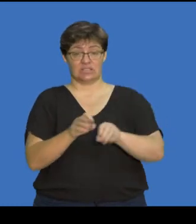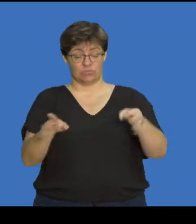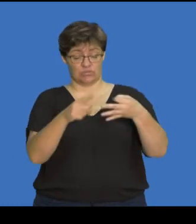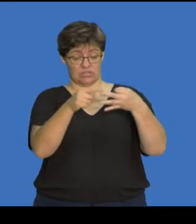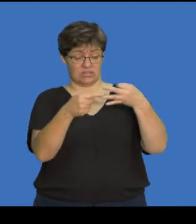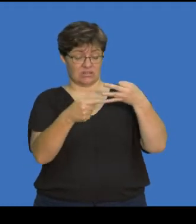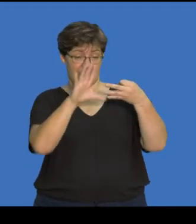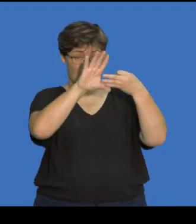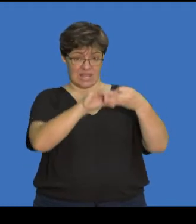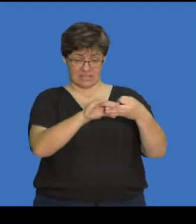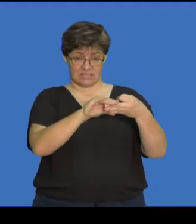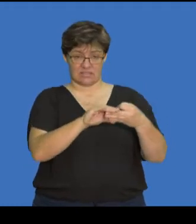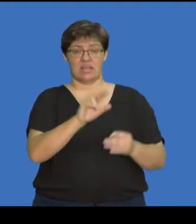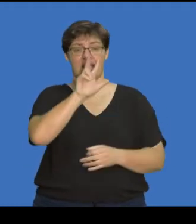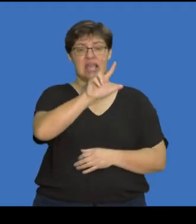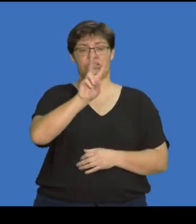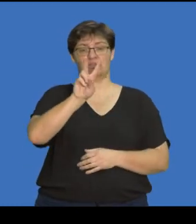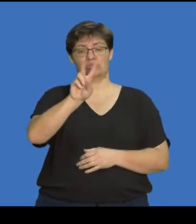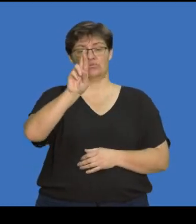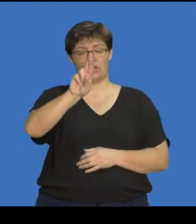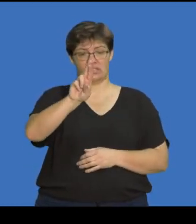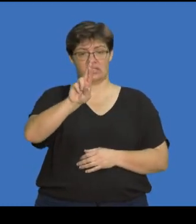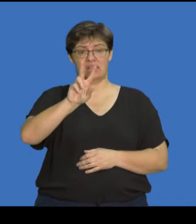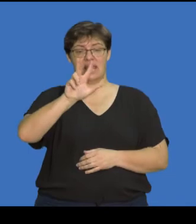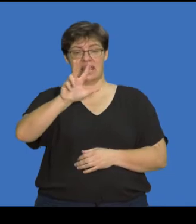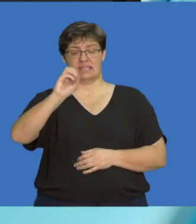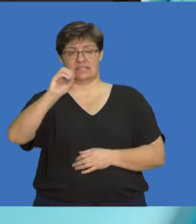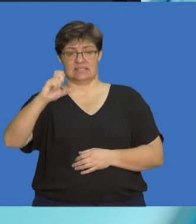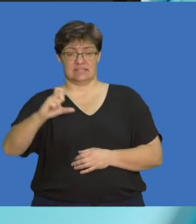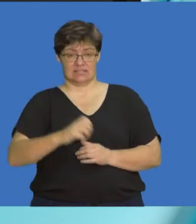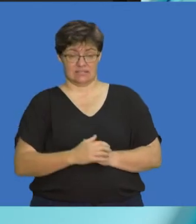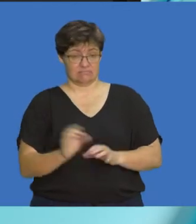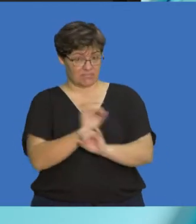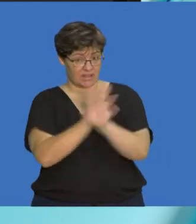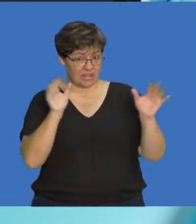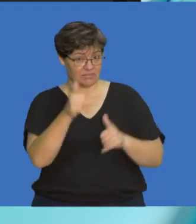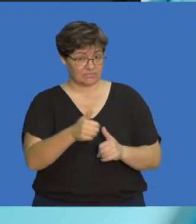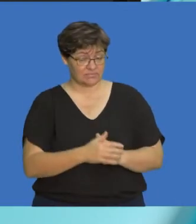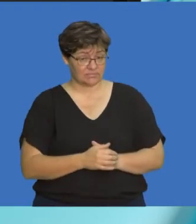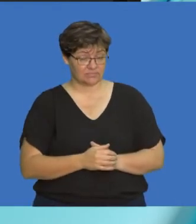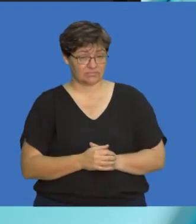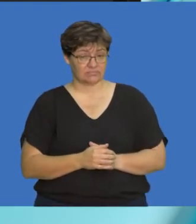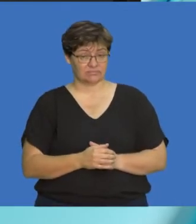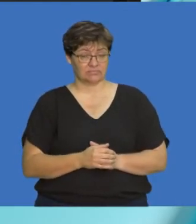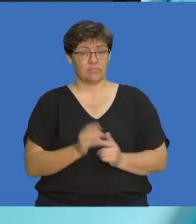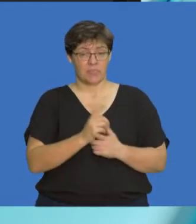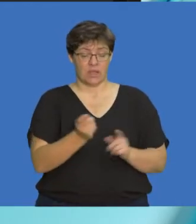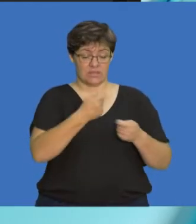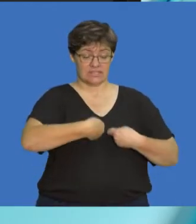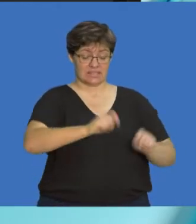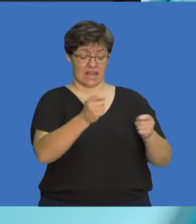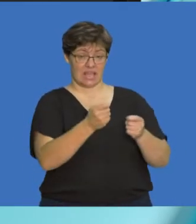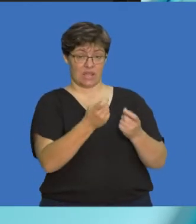it gives you a figure of 82 Rand and 80 cents. Clear? So now you take your selling price